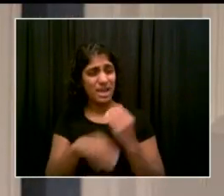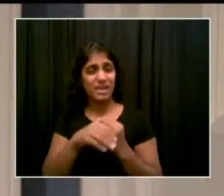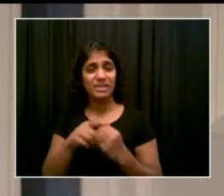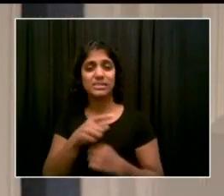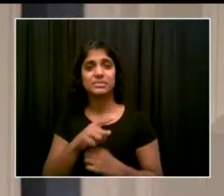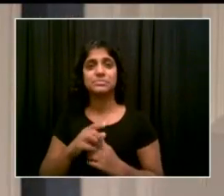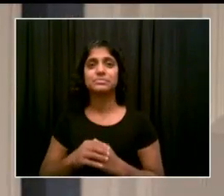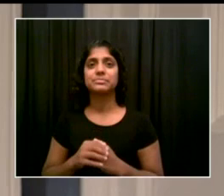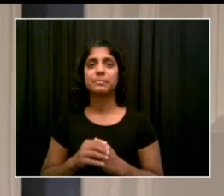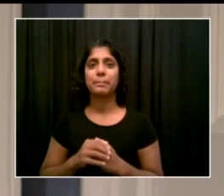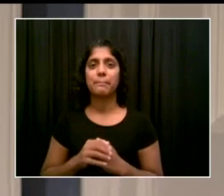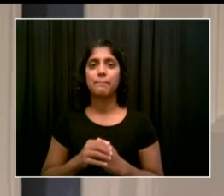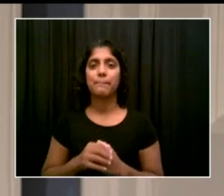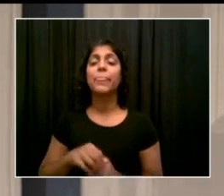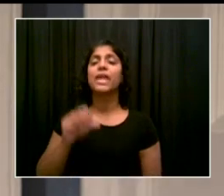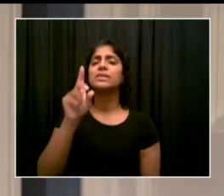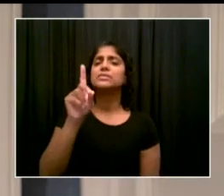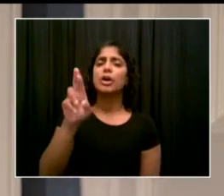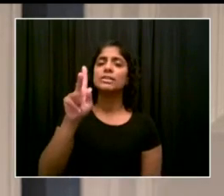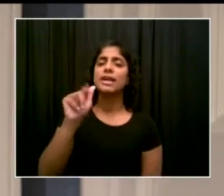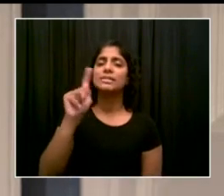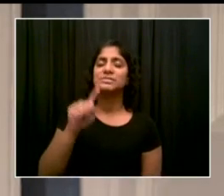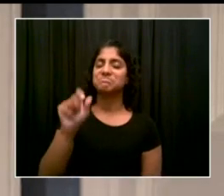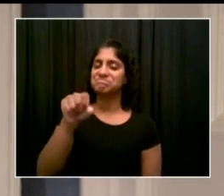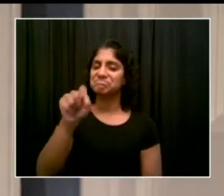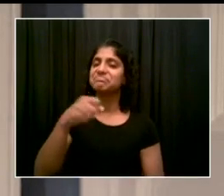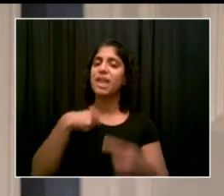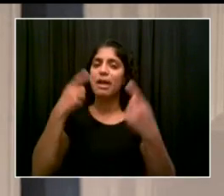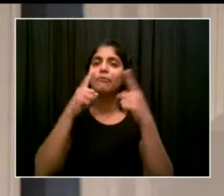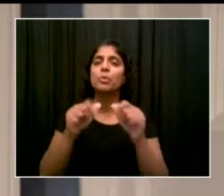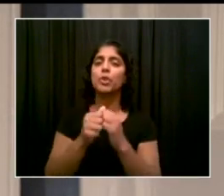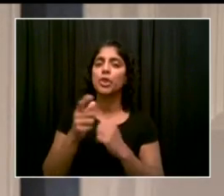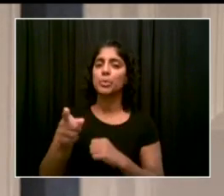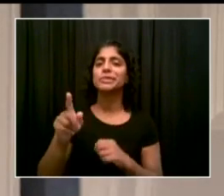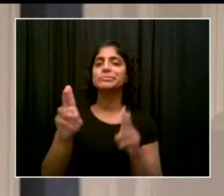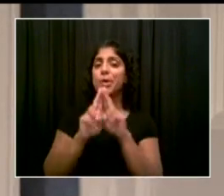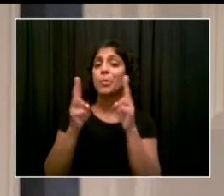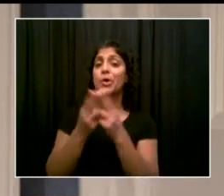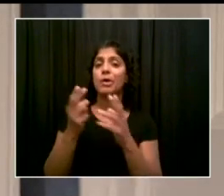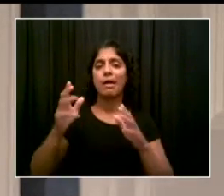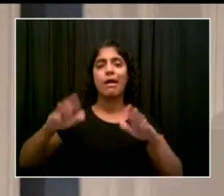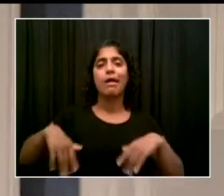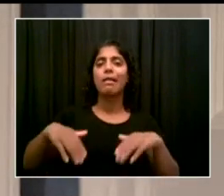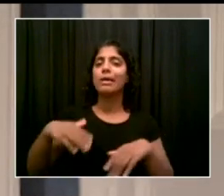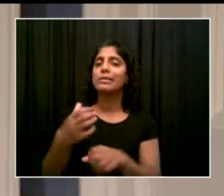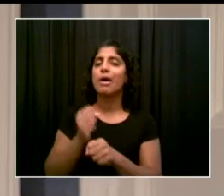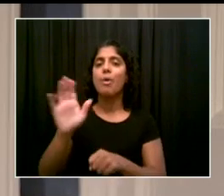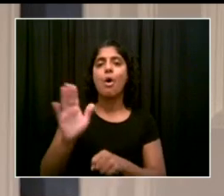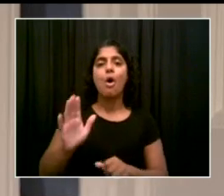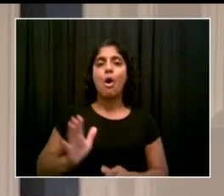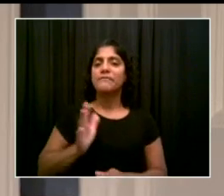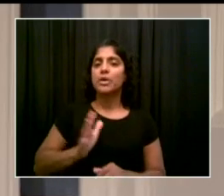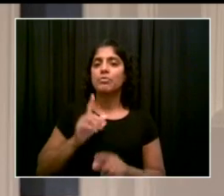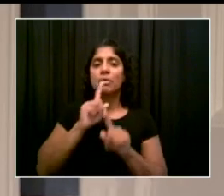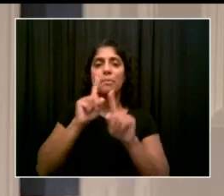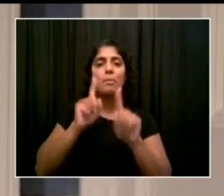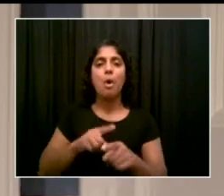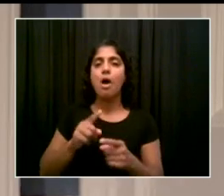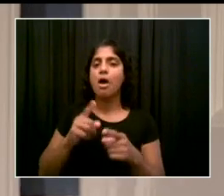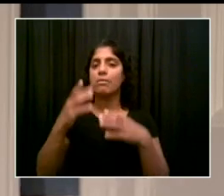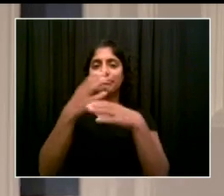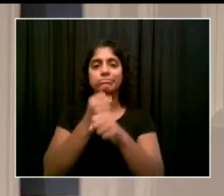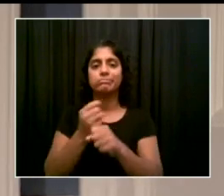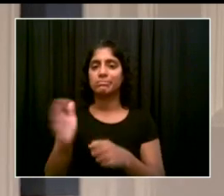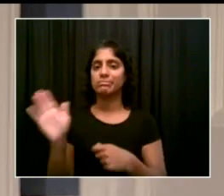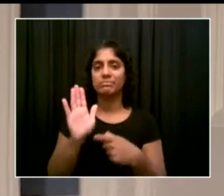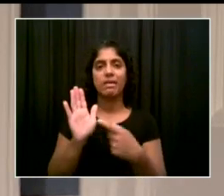are giving workers a choice, that they need to be vaccinated or to have weekly testing, and that the testing